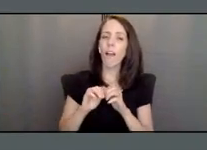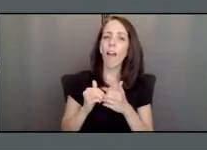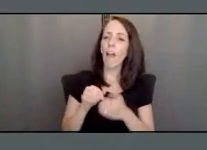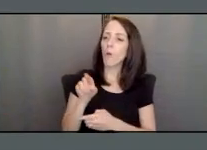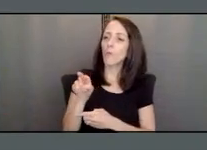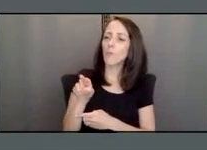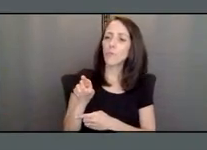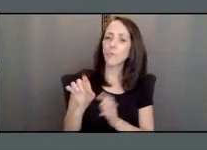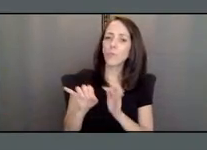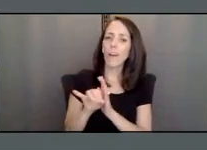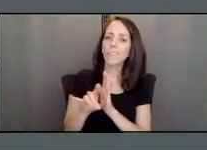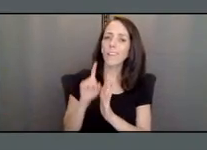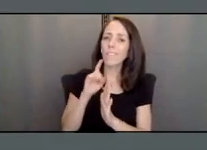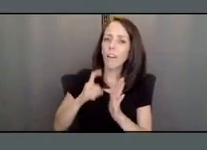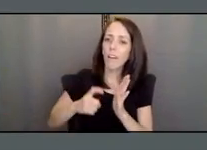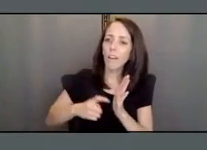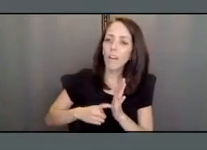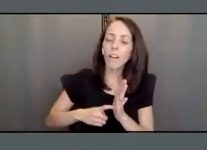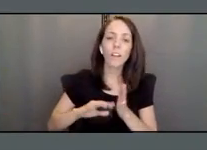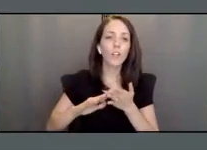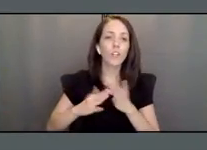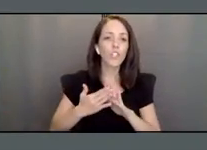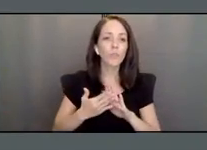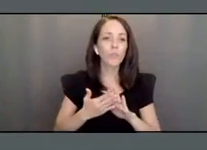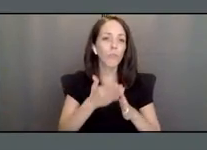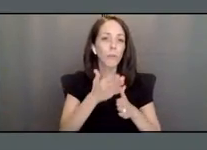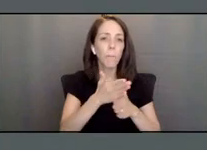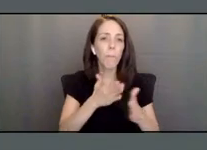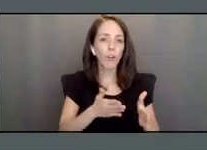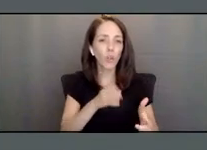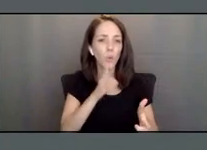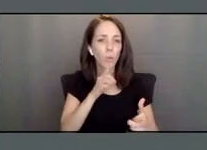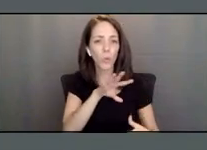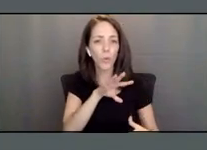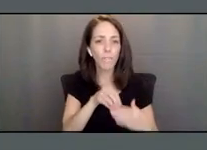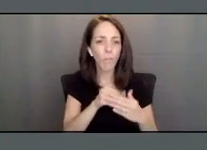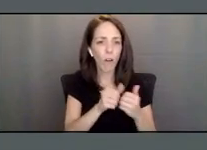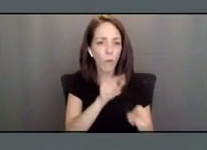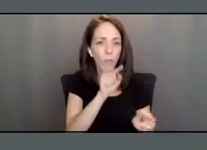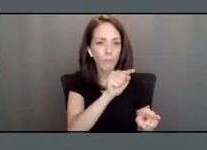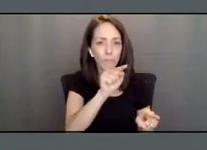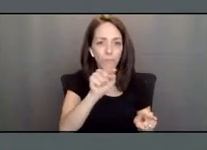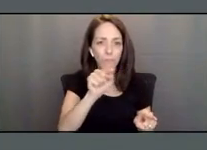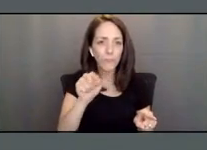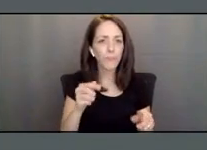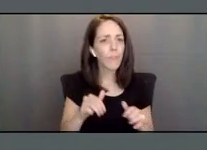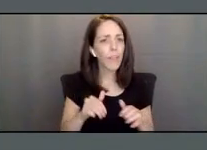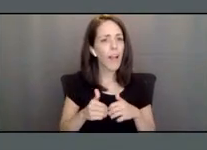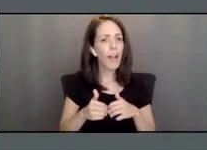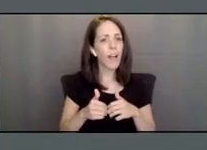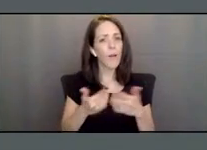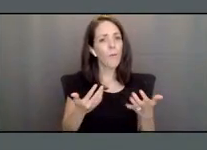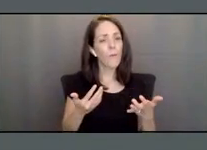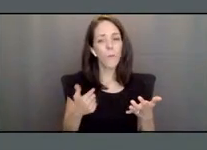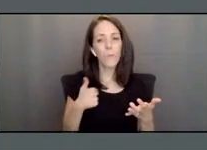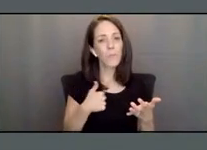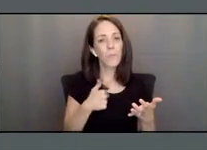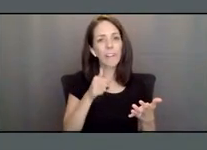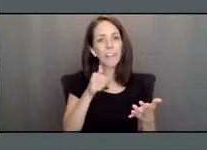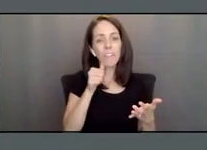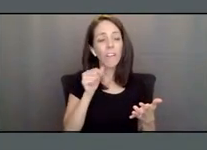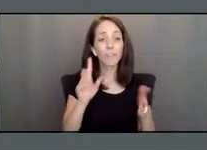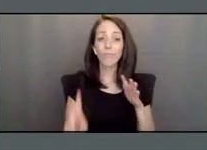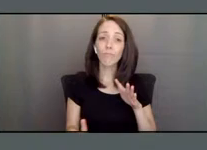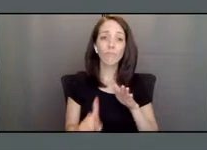to engage with to actually get that credibility in the community? Because it's not like we just kind of helicoptered in and said, hey, we're here to